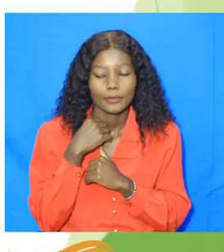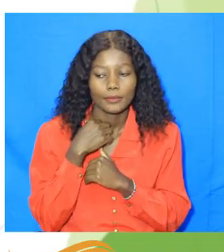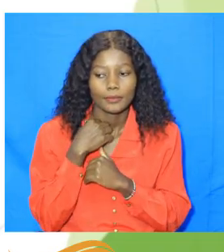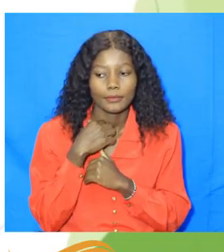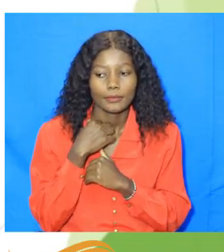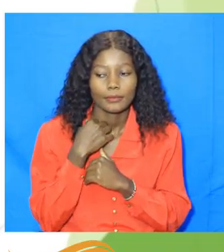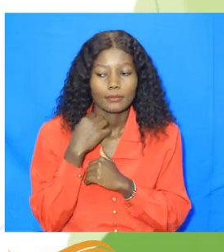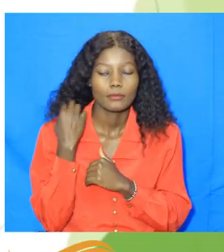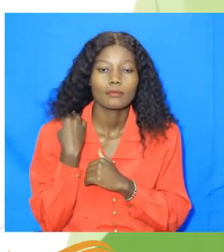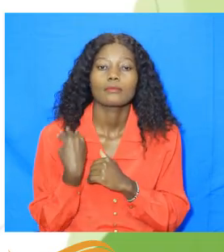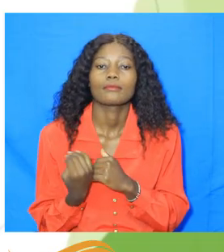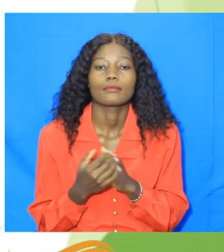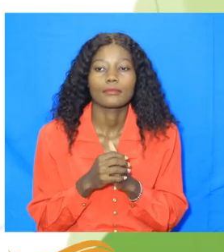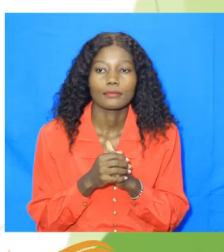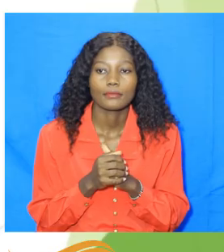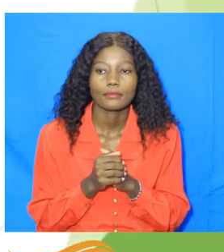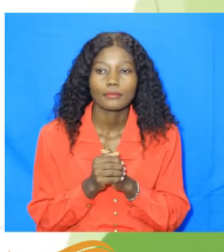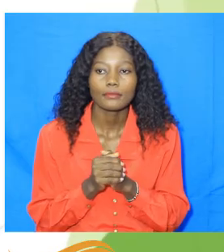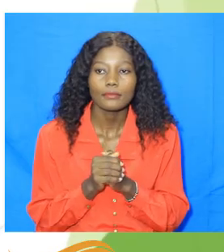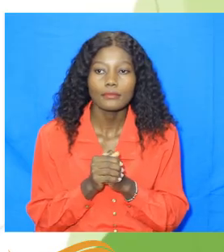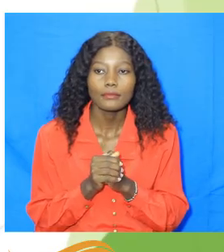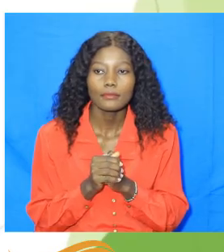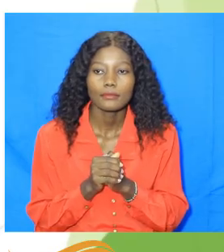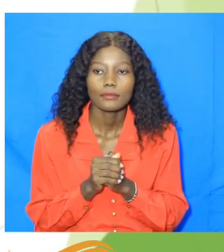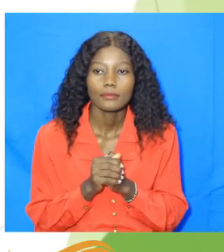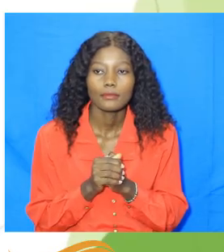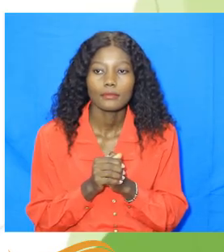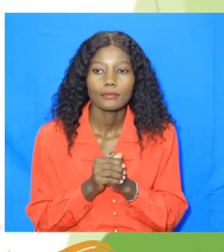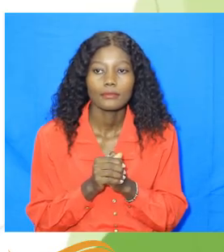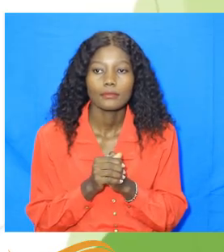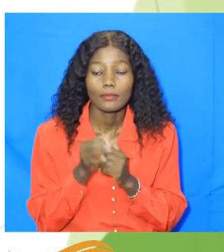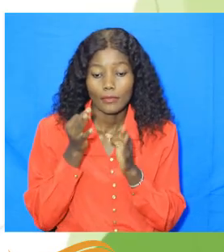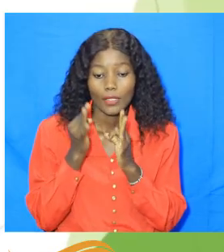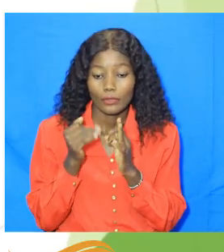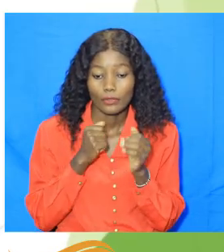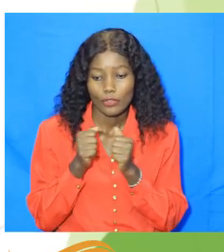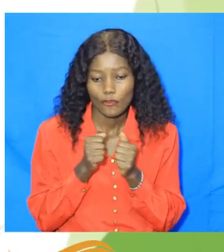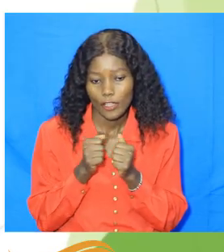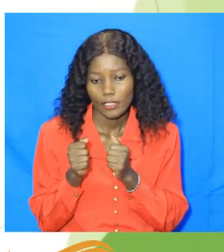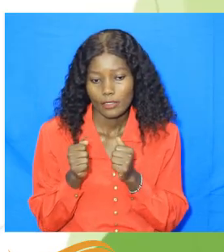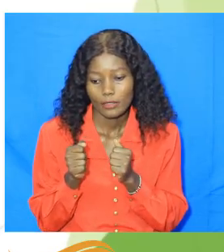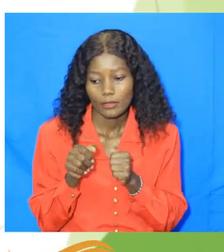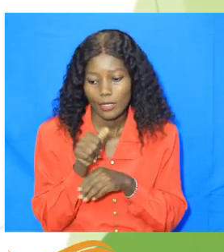if we fight with my opponent, and I